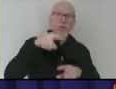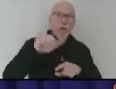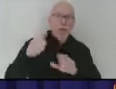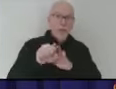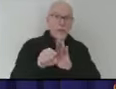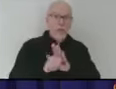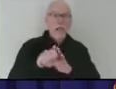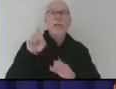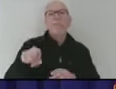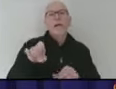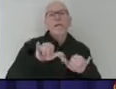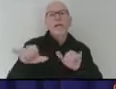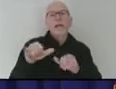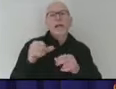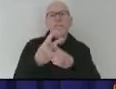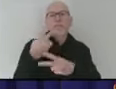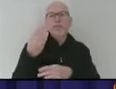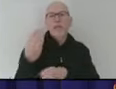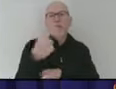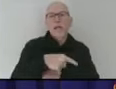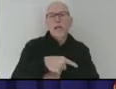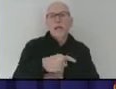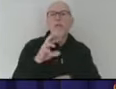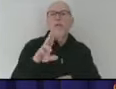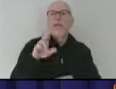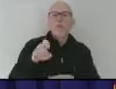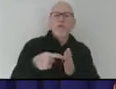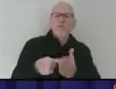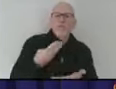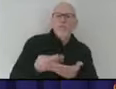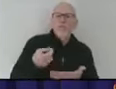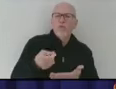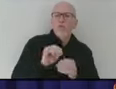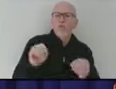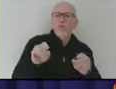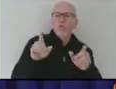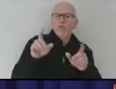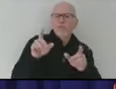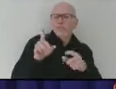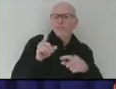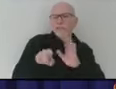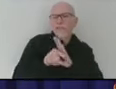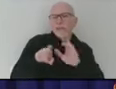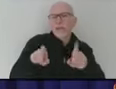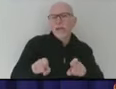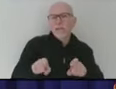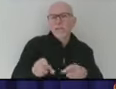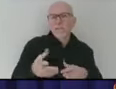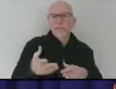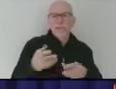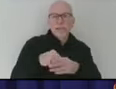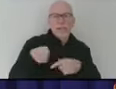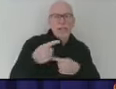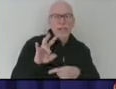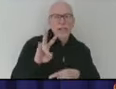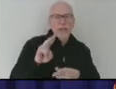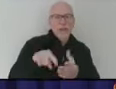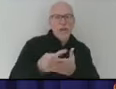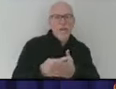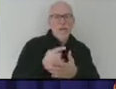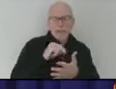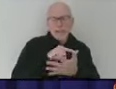for 14 days upon arrival or show proof of a negative COVID test within the past 72 hours. These are all factors